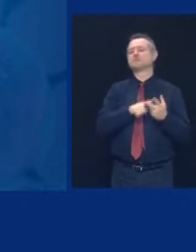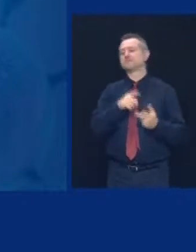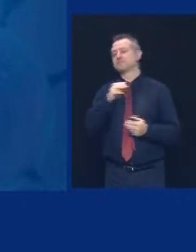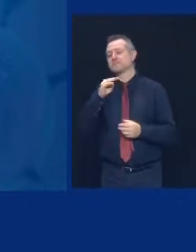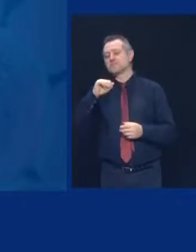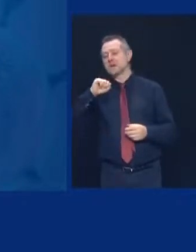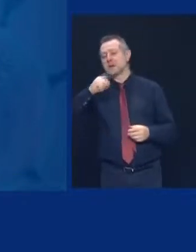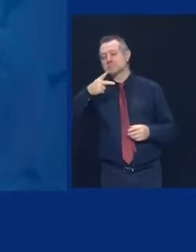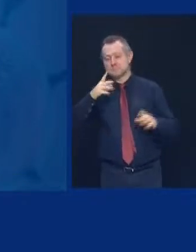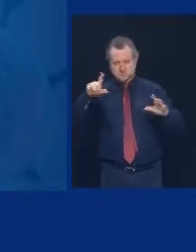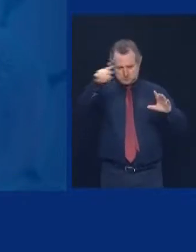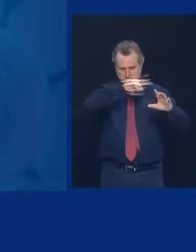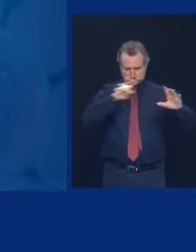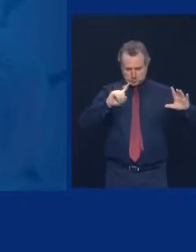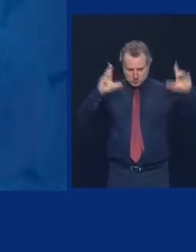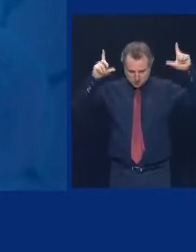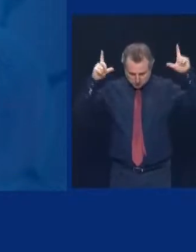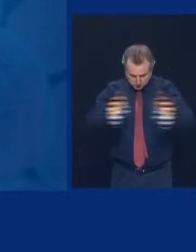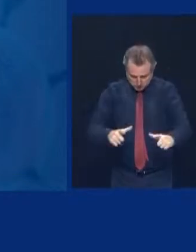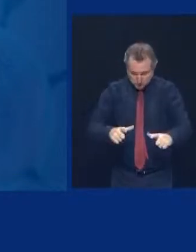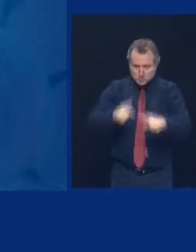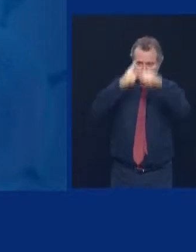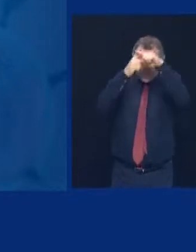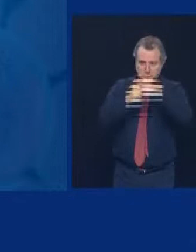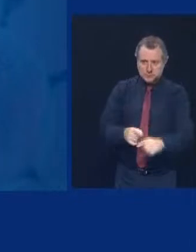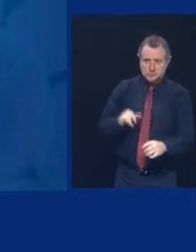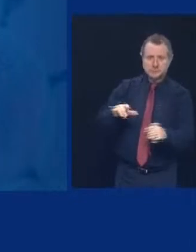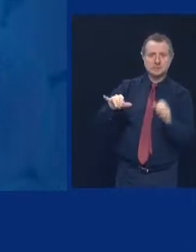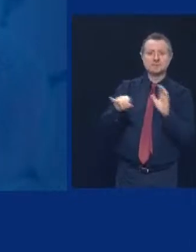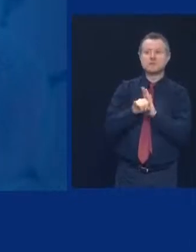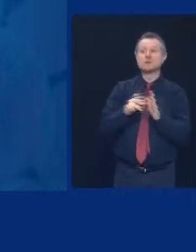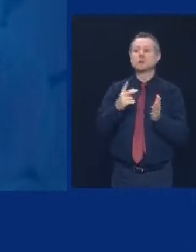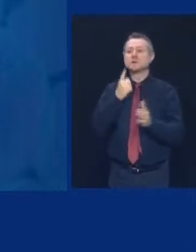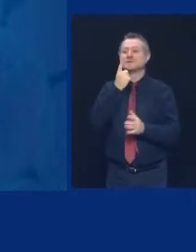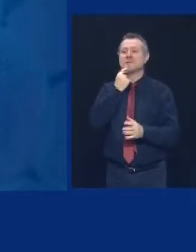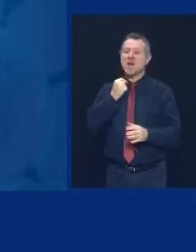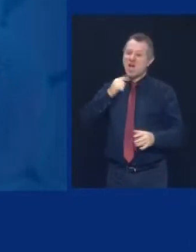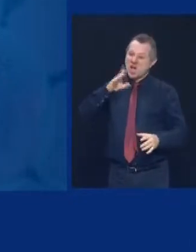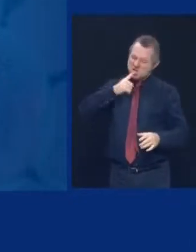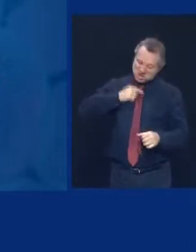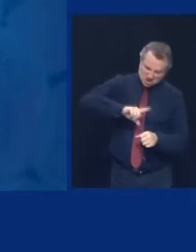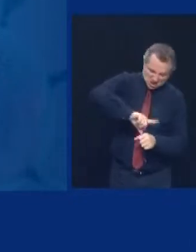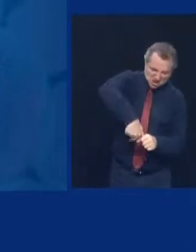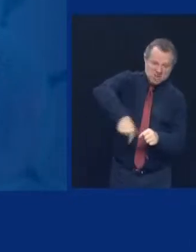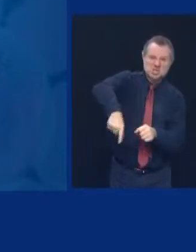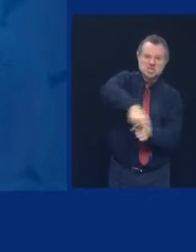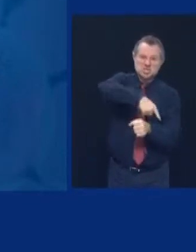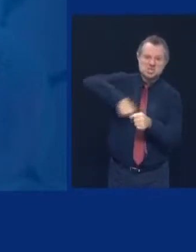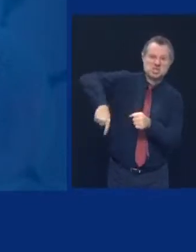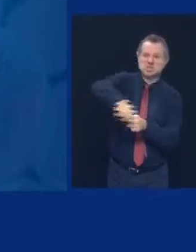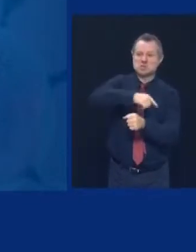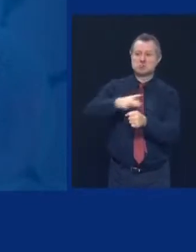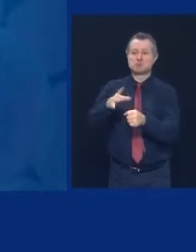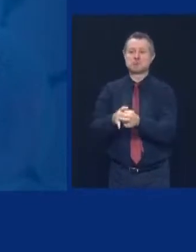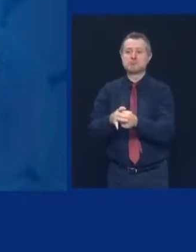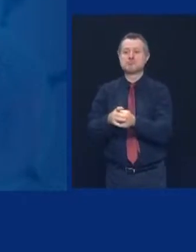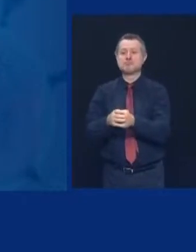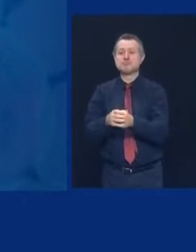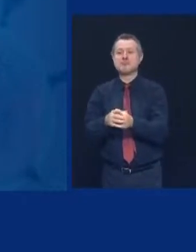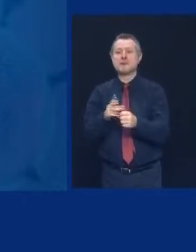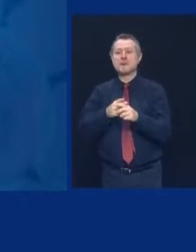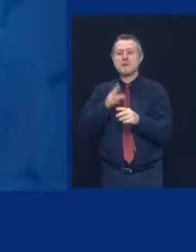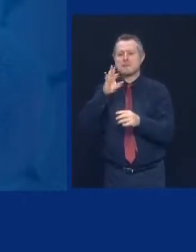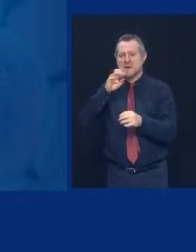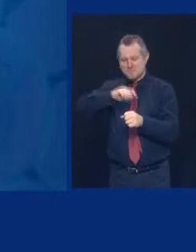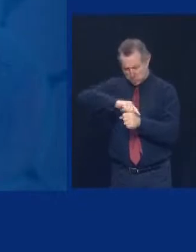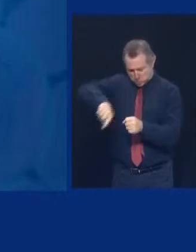microcluster, that's called a red zone. We then put a buffer around it, that's called an orange zone. We